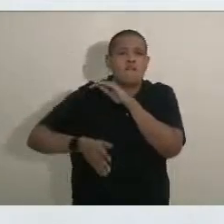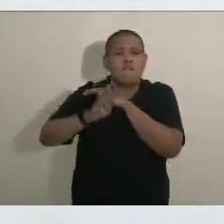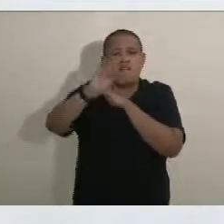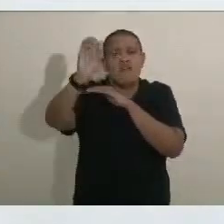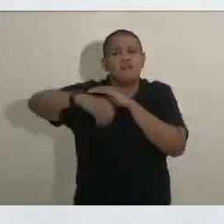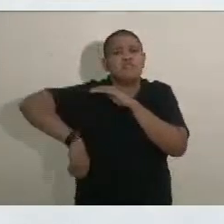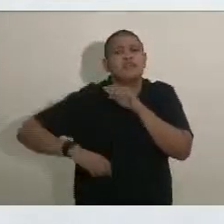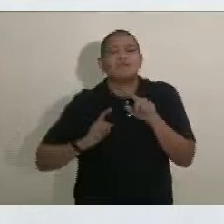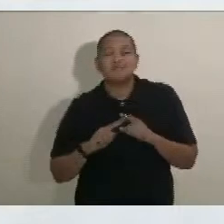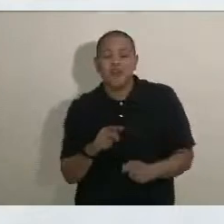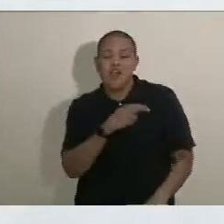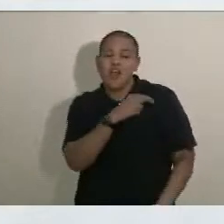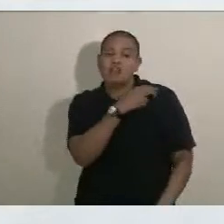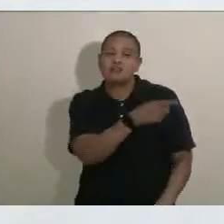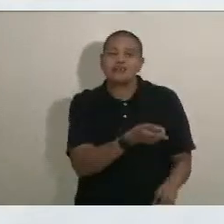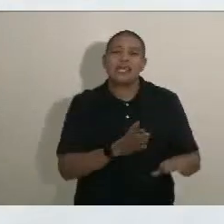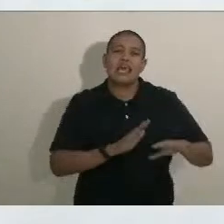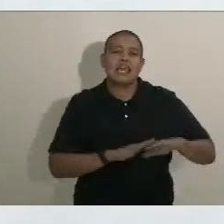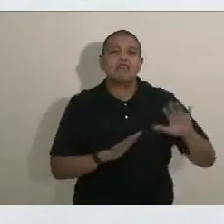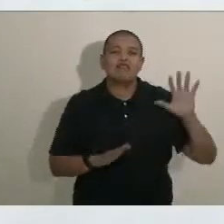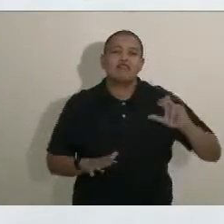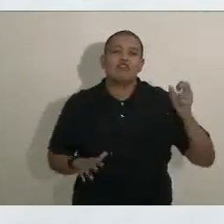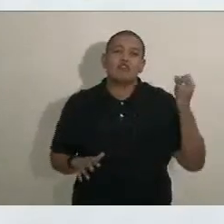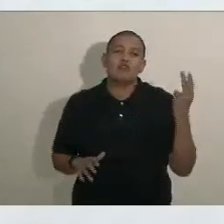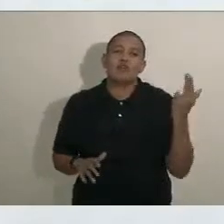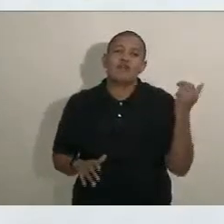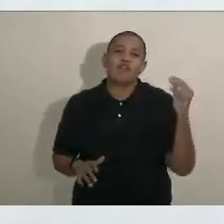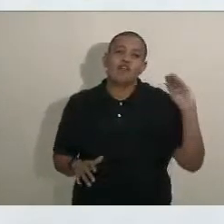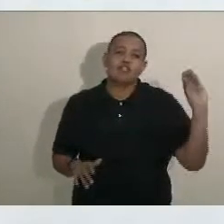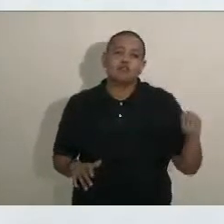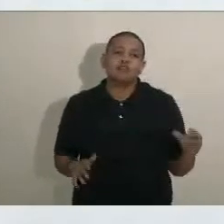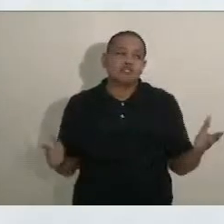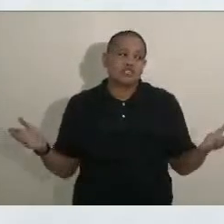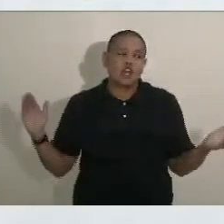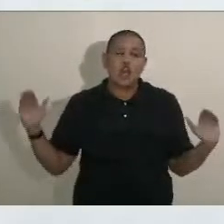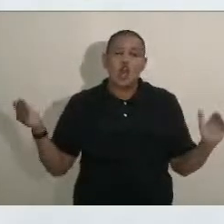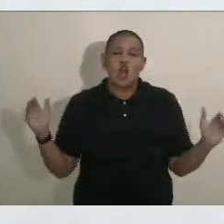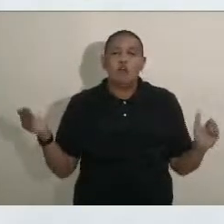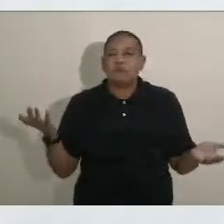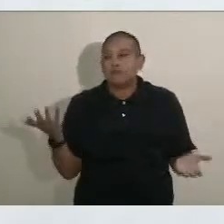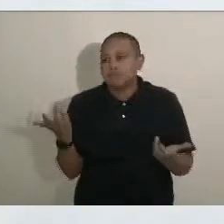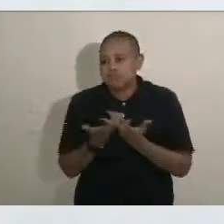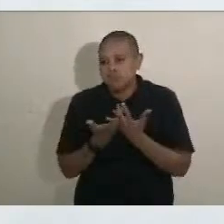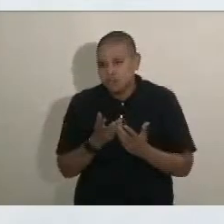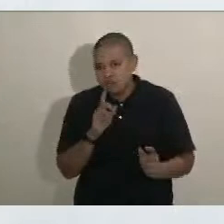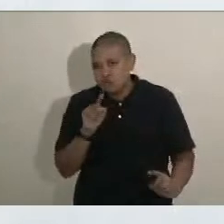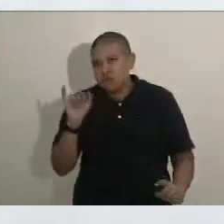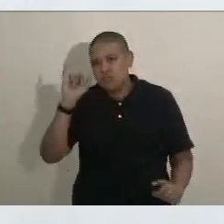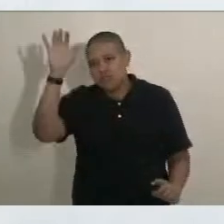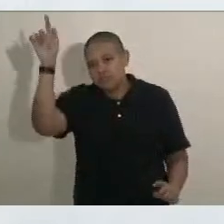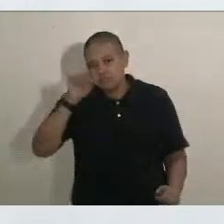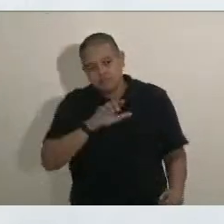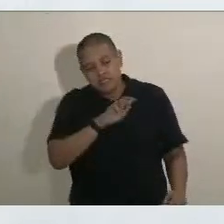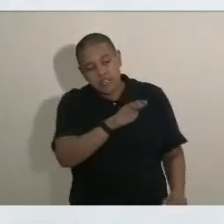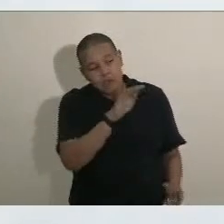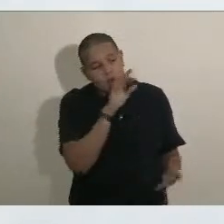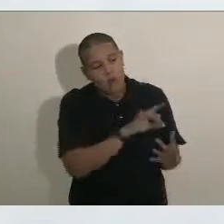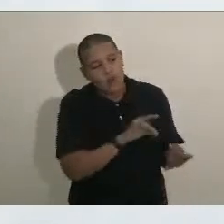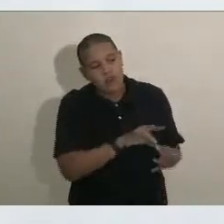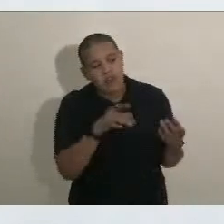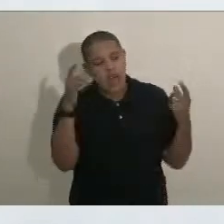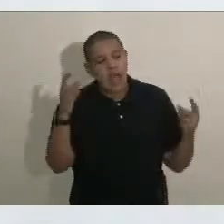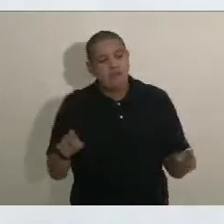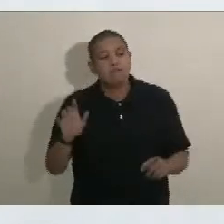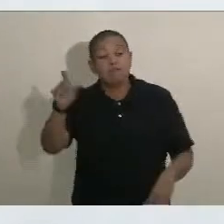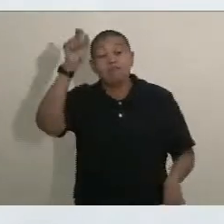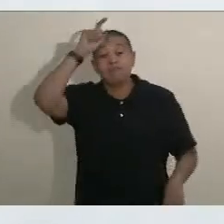but hospitalization is increasing by about 12-13%. Again, that will be reflected in the report by the CMO. At the same time, some